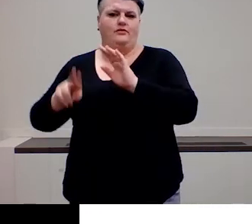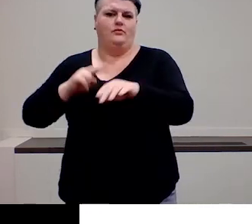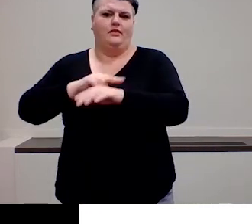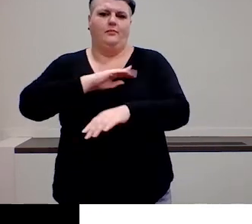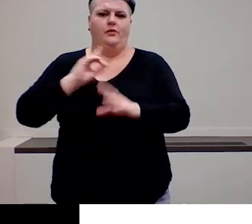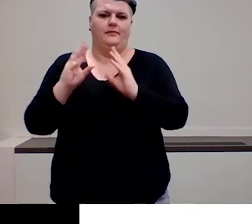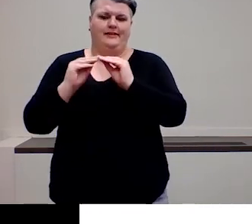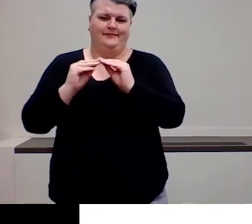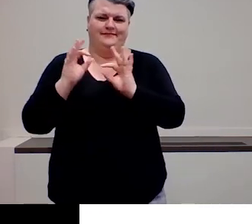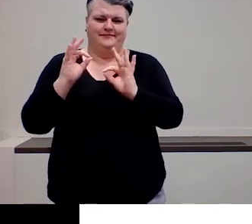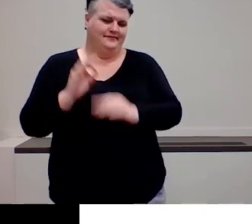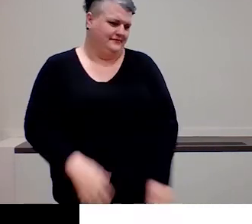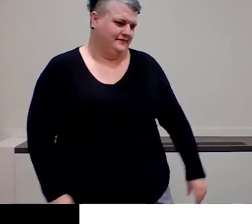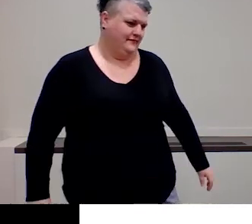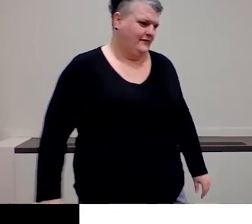meeting.